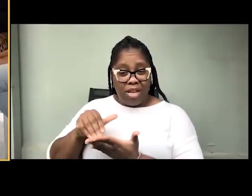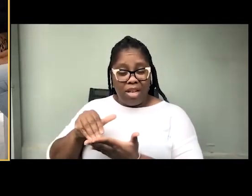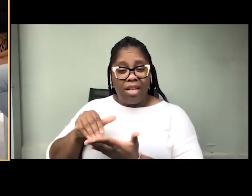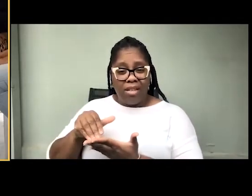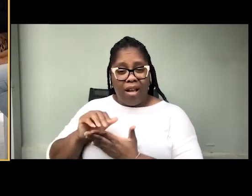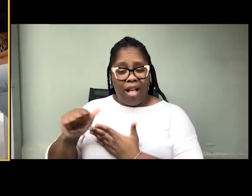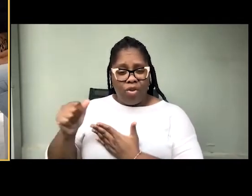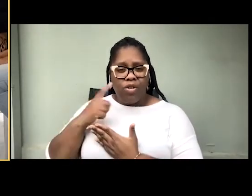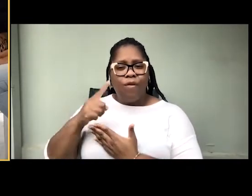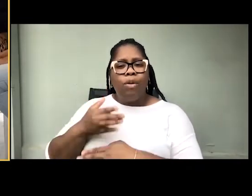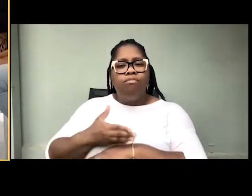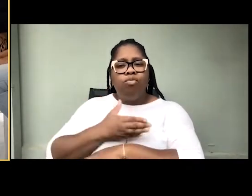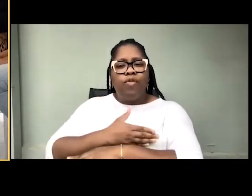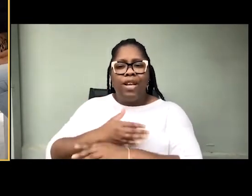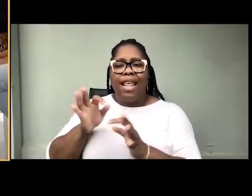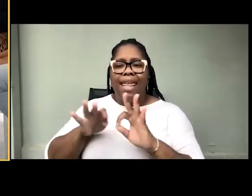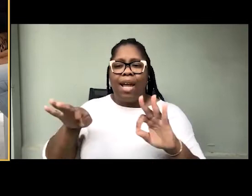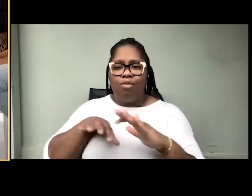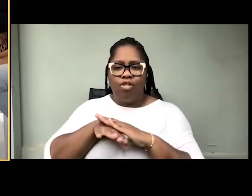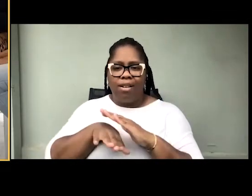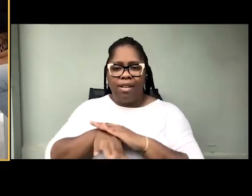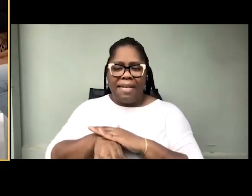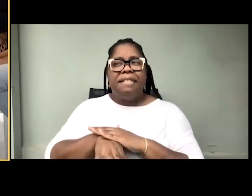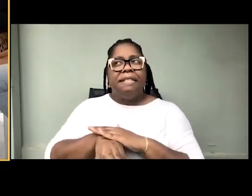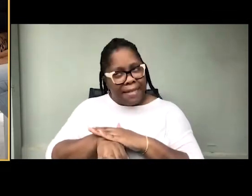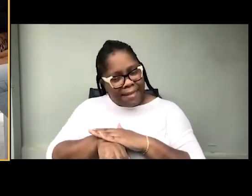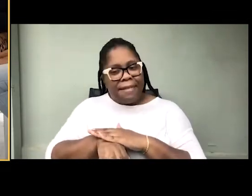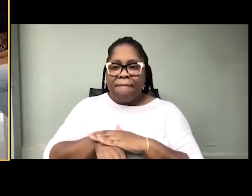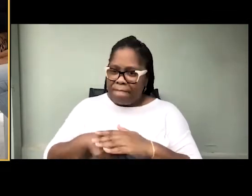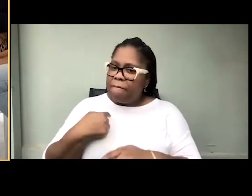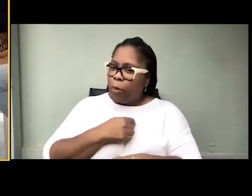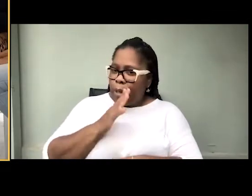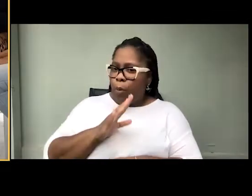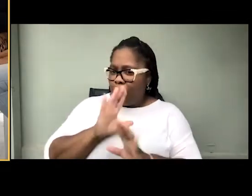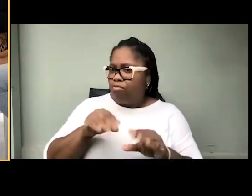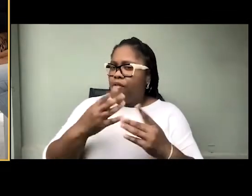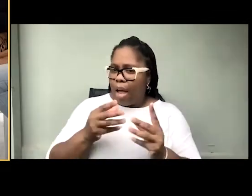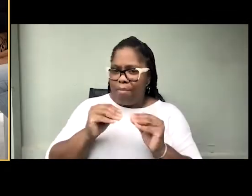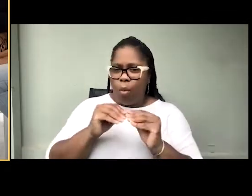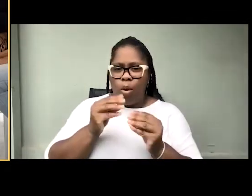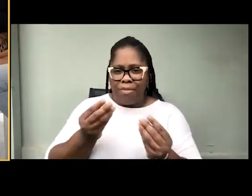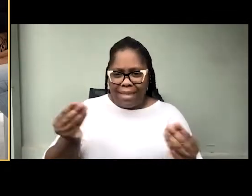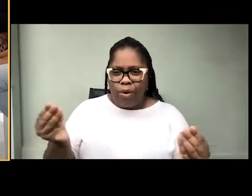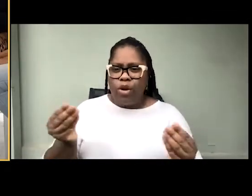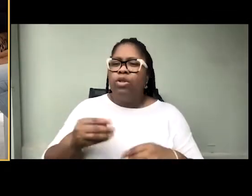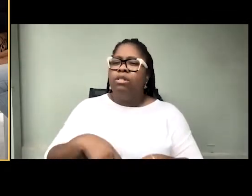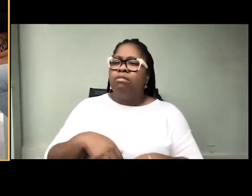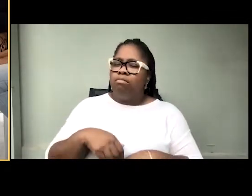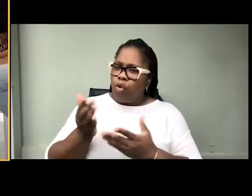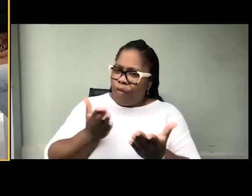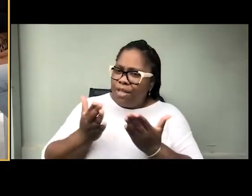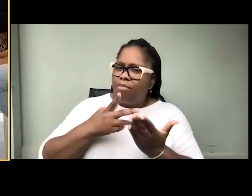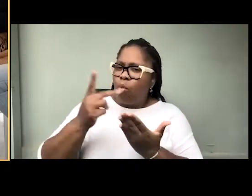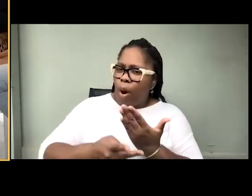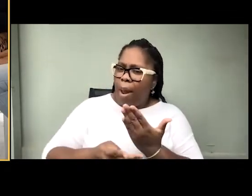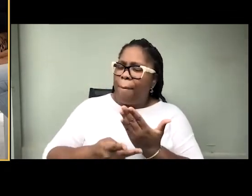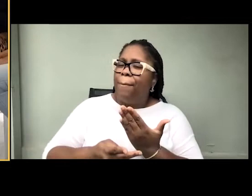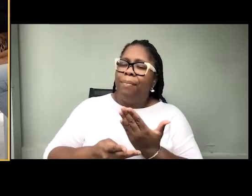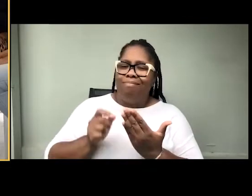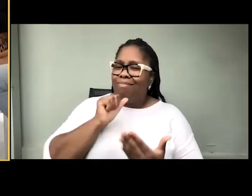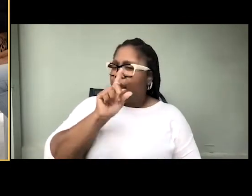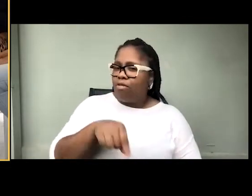access. So we're going to be doing a lot more work in providing materials and services and programs in multiple